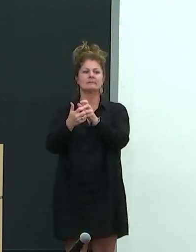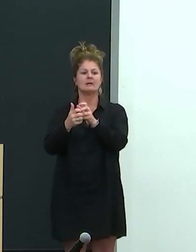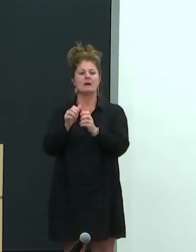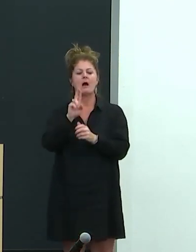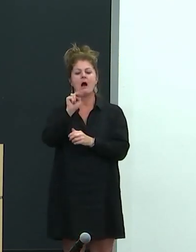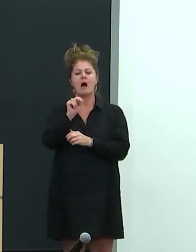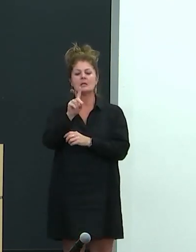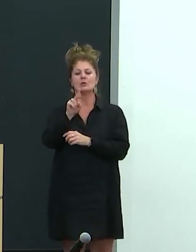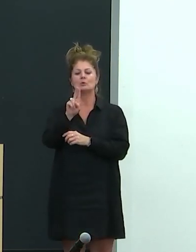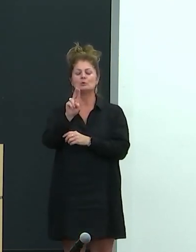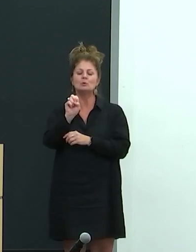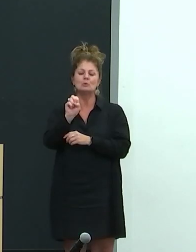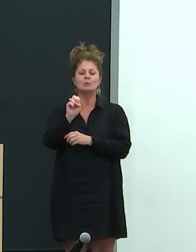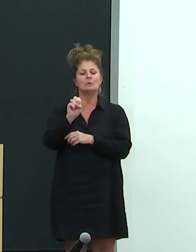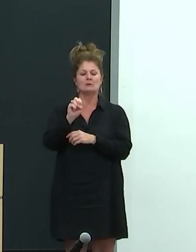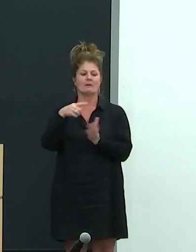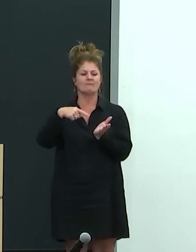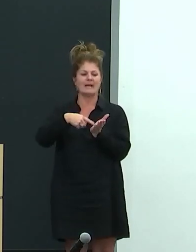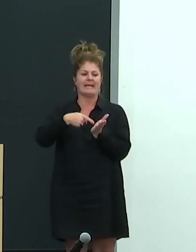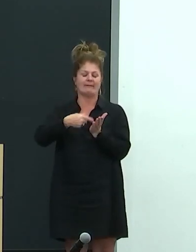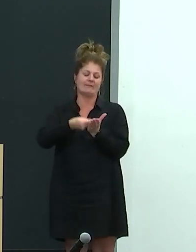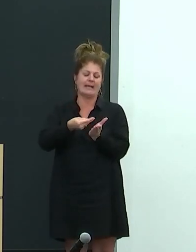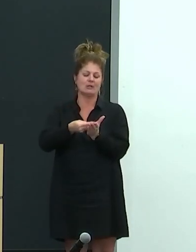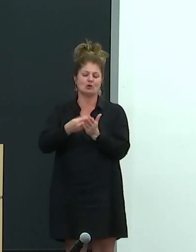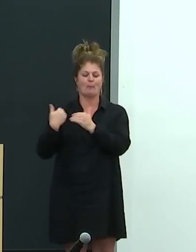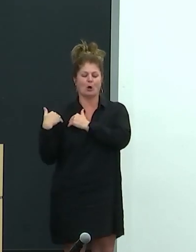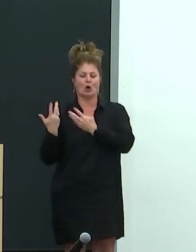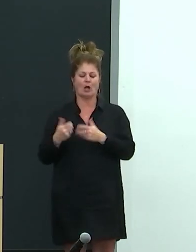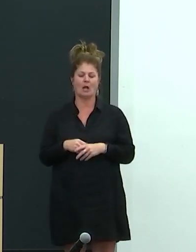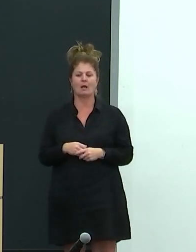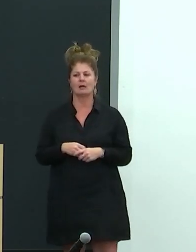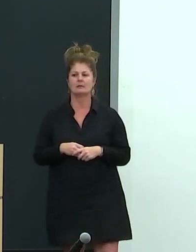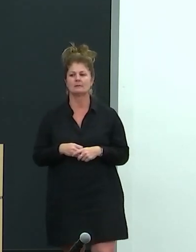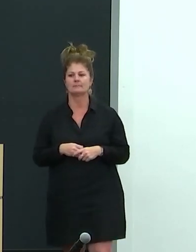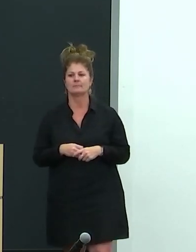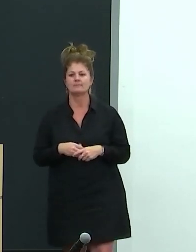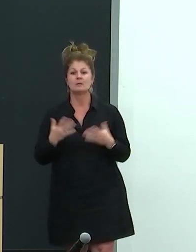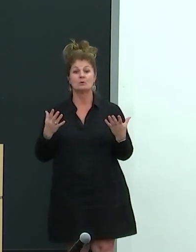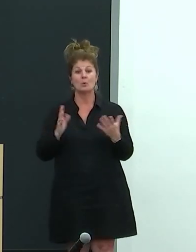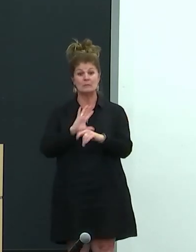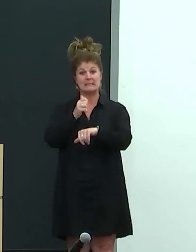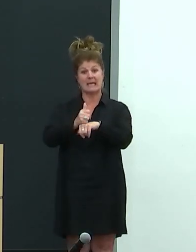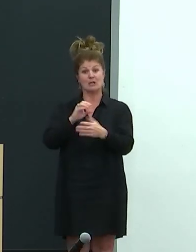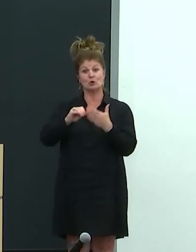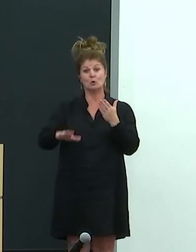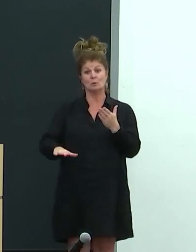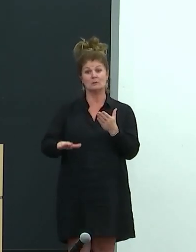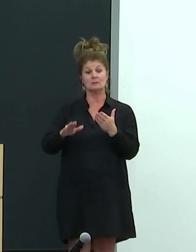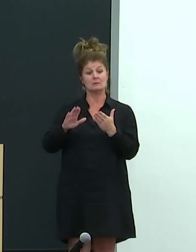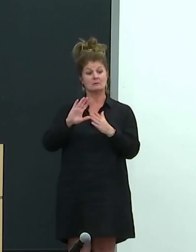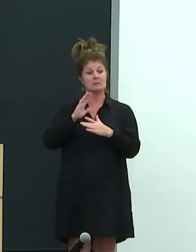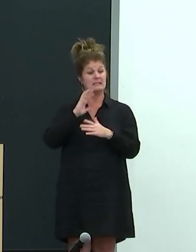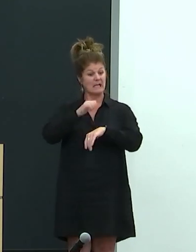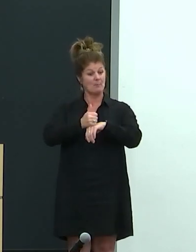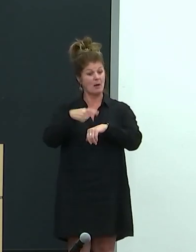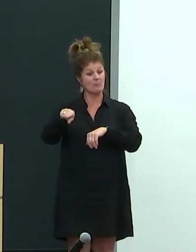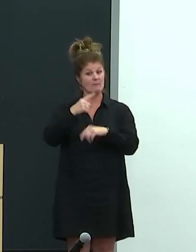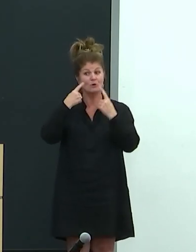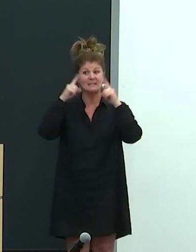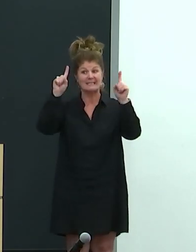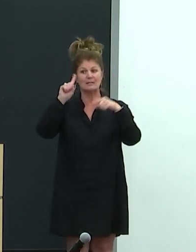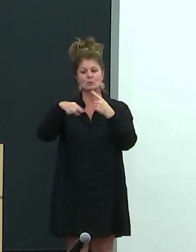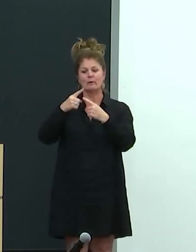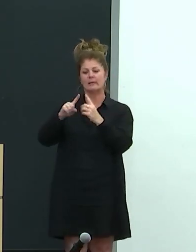burden? And are these accommodations setting students up for success once they enter their professional